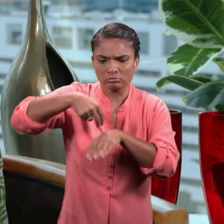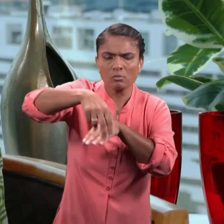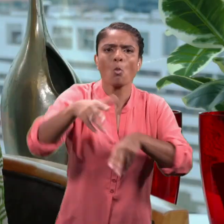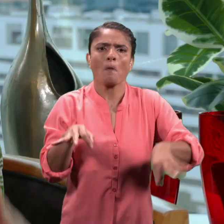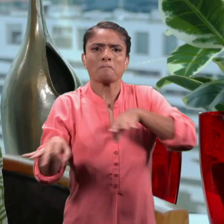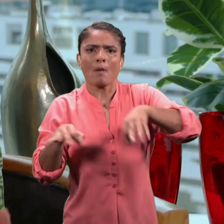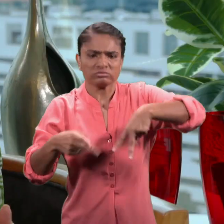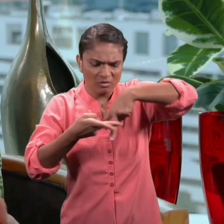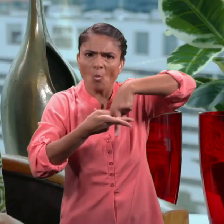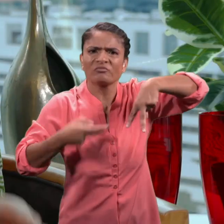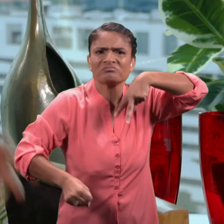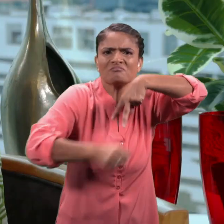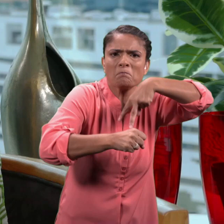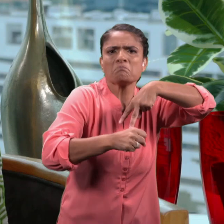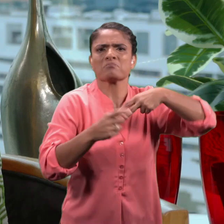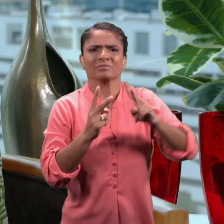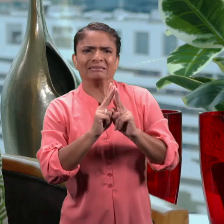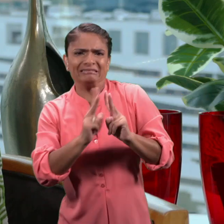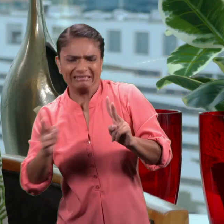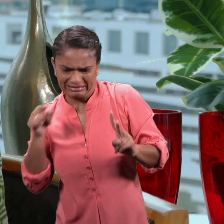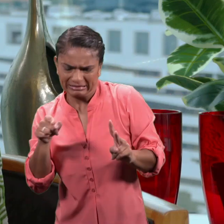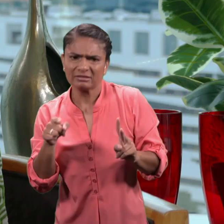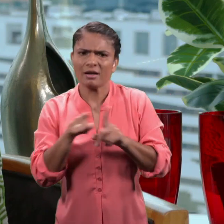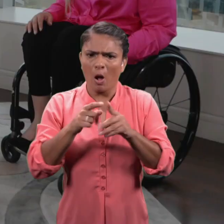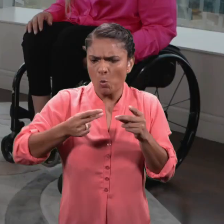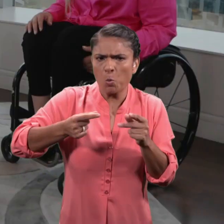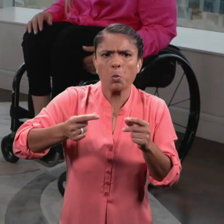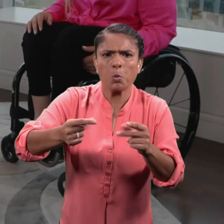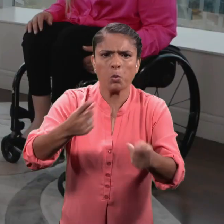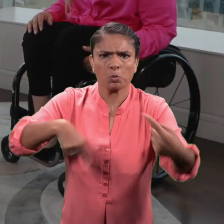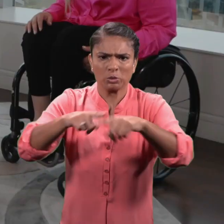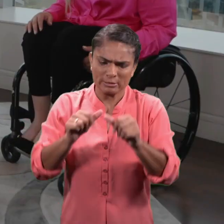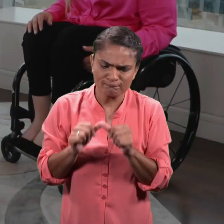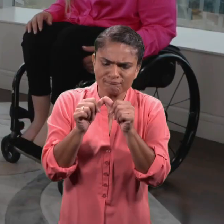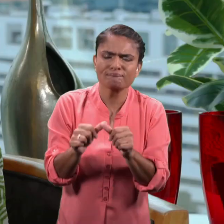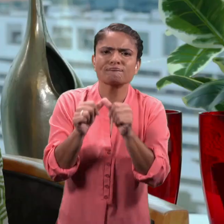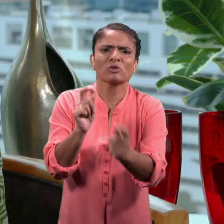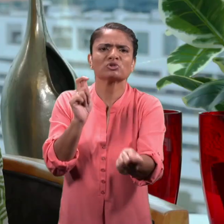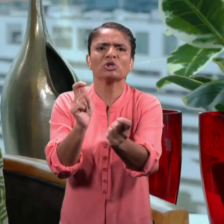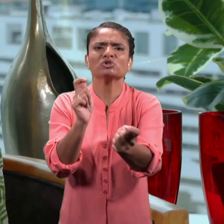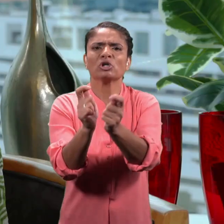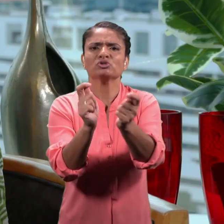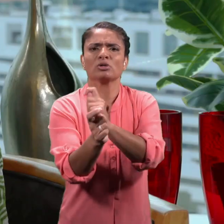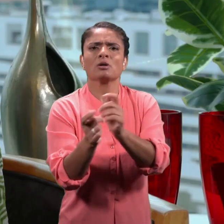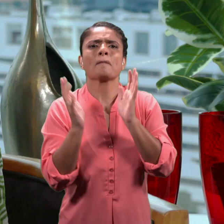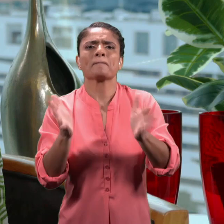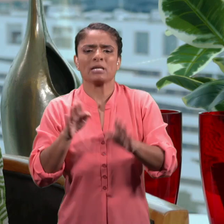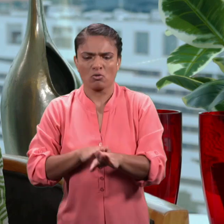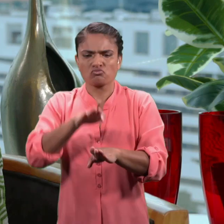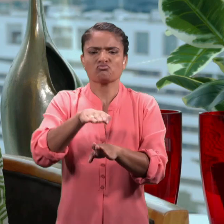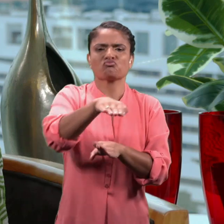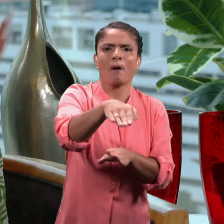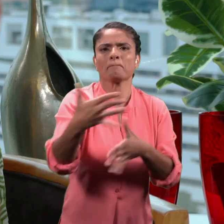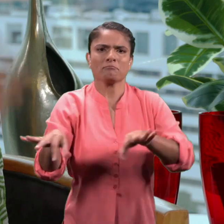with prosthetic limbs. What can we do so that this isn't just a fleeting moment, so that it's a sustainable change, not